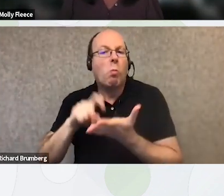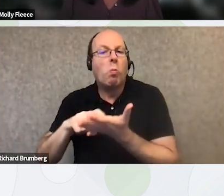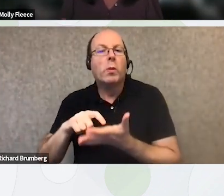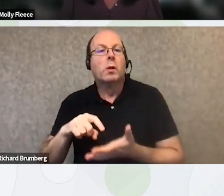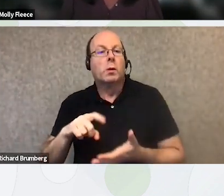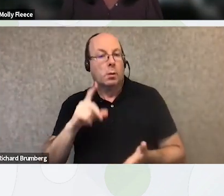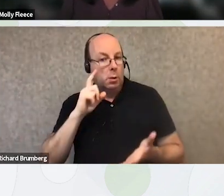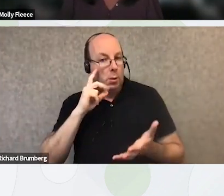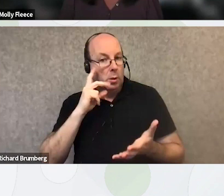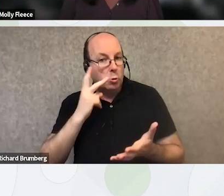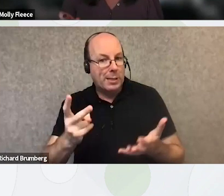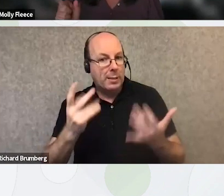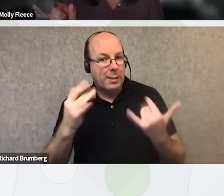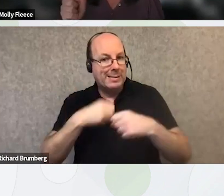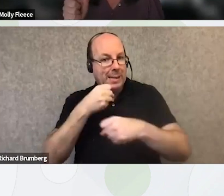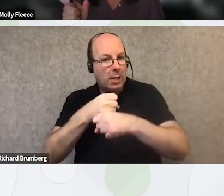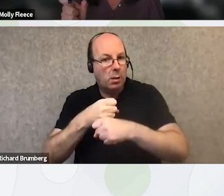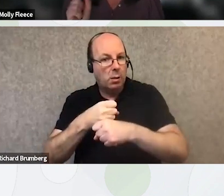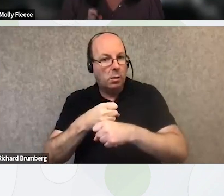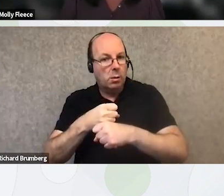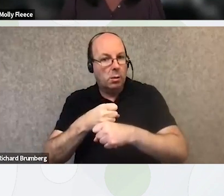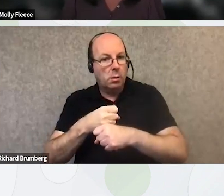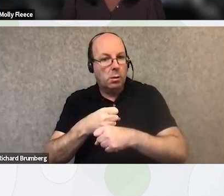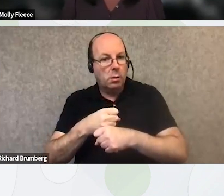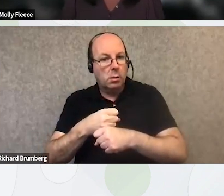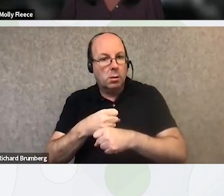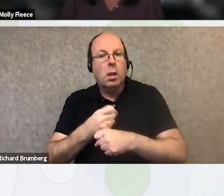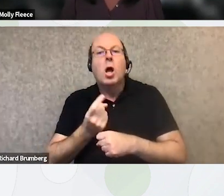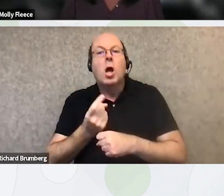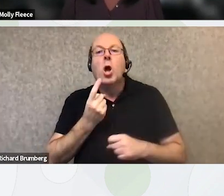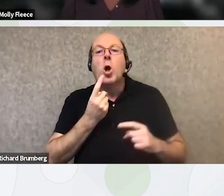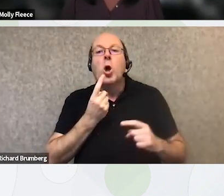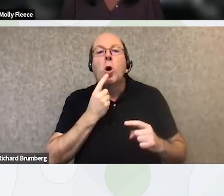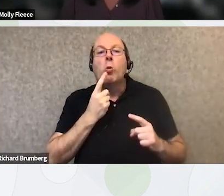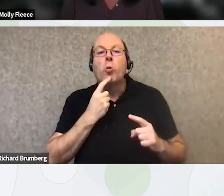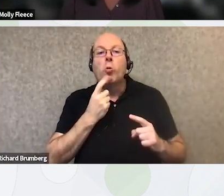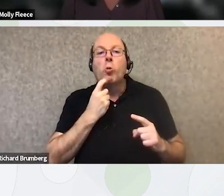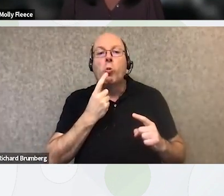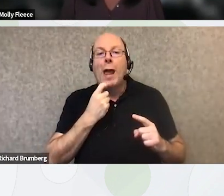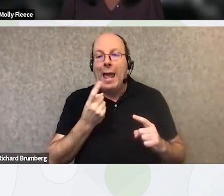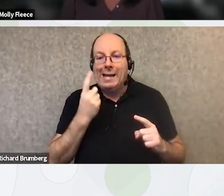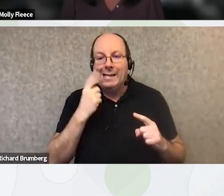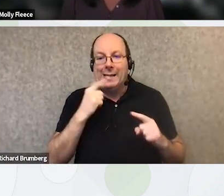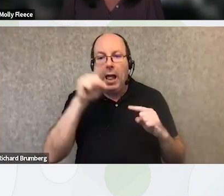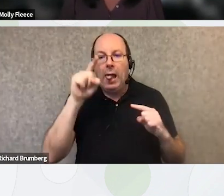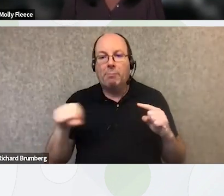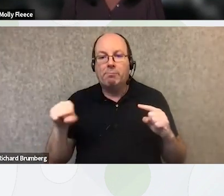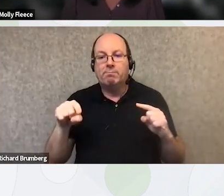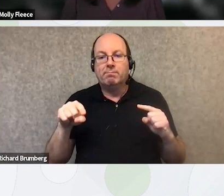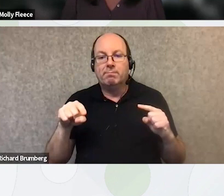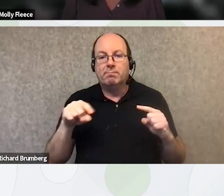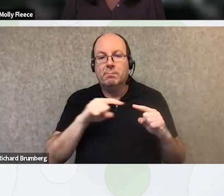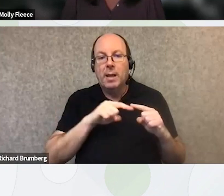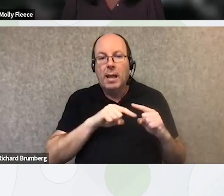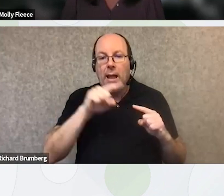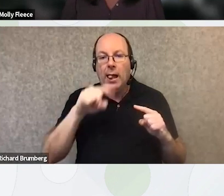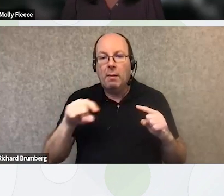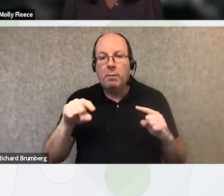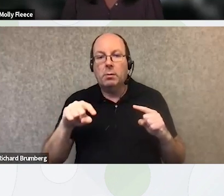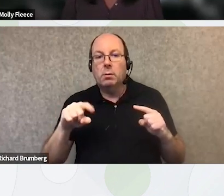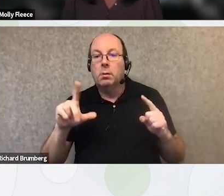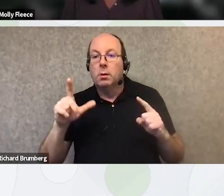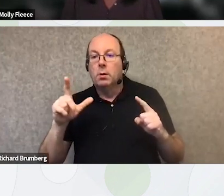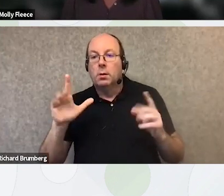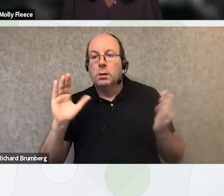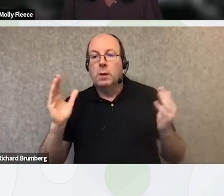see where we are this year in that very short truncated red line at the front of this chart compared to the yellow mustard colored line.